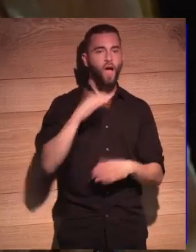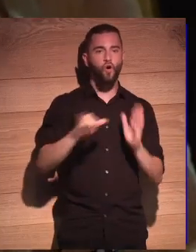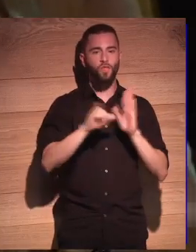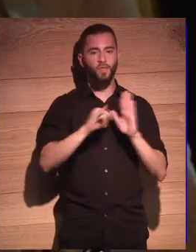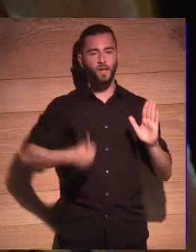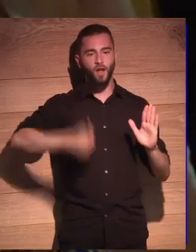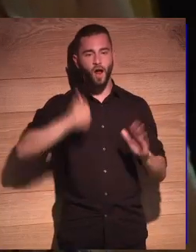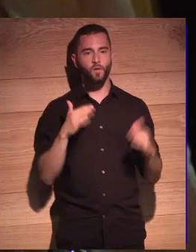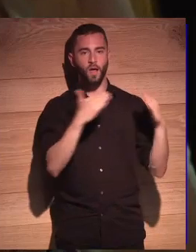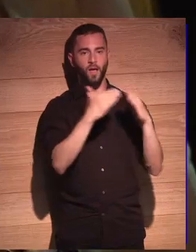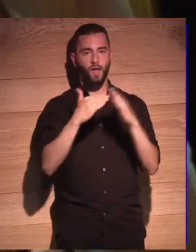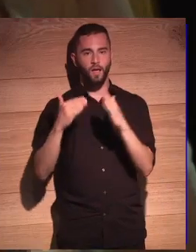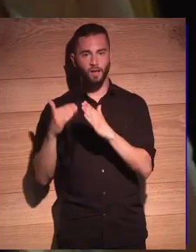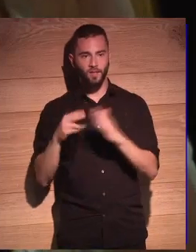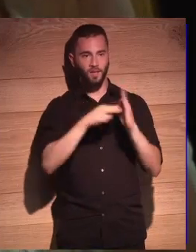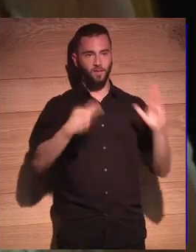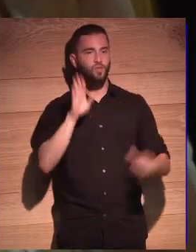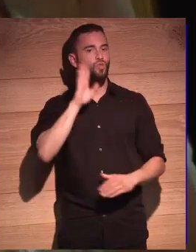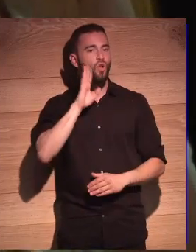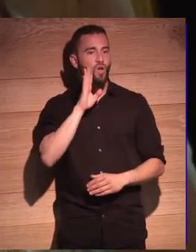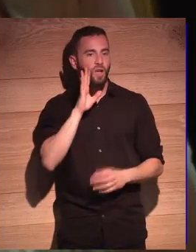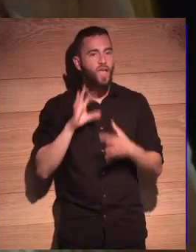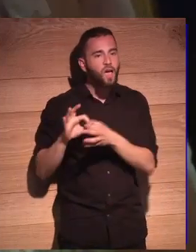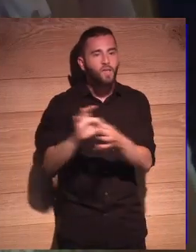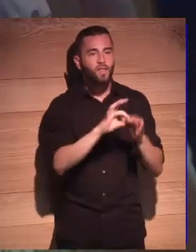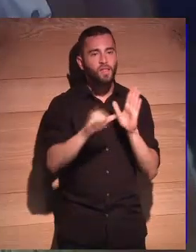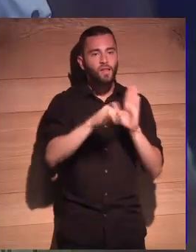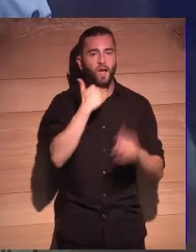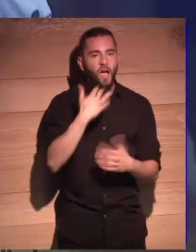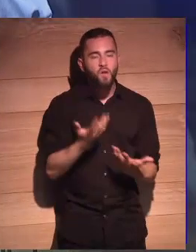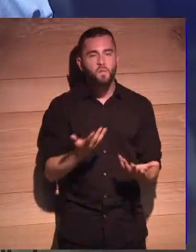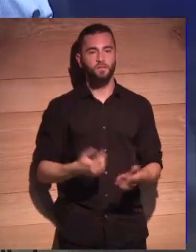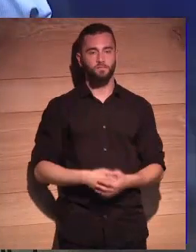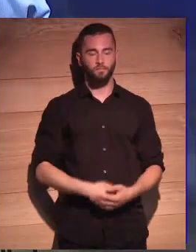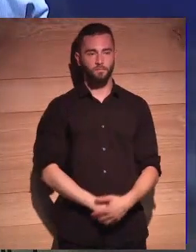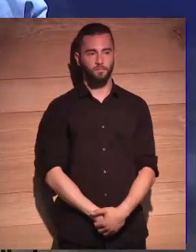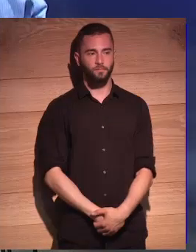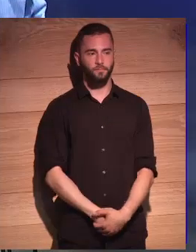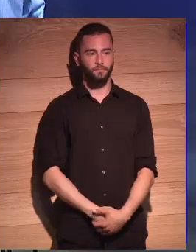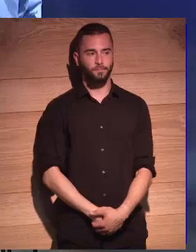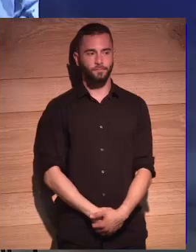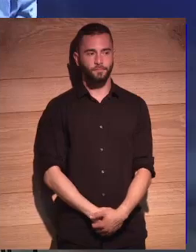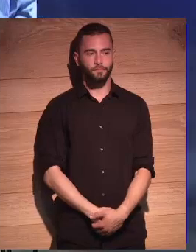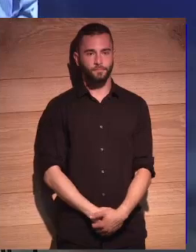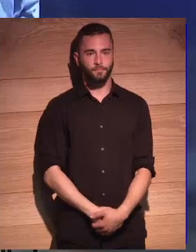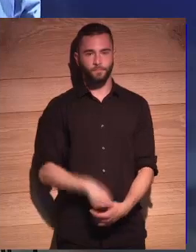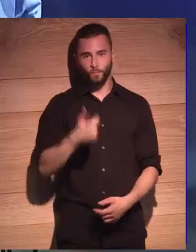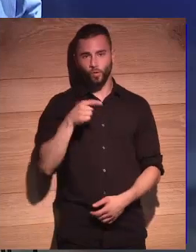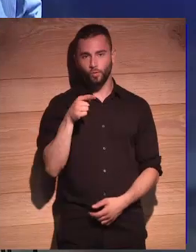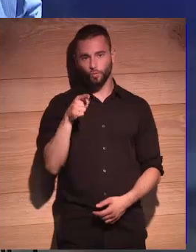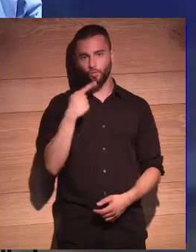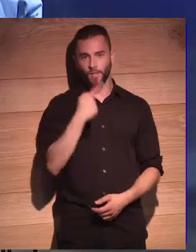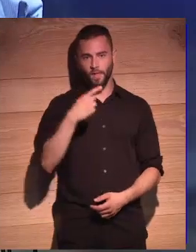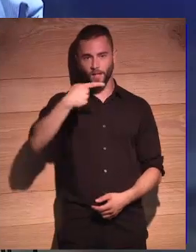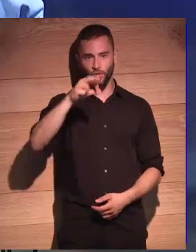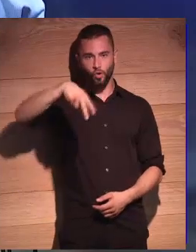timing, where we can think of people having this technology closer to them, to bring this technology at home.